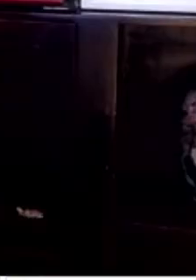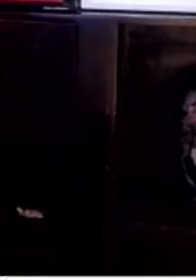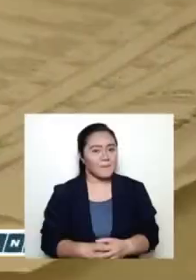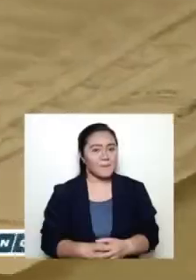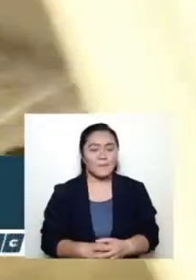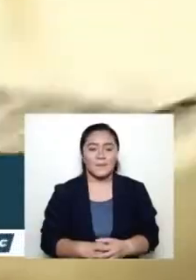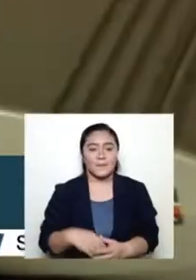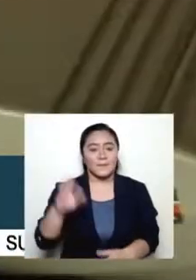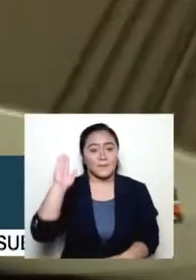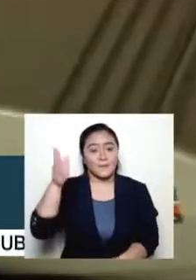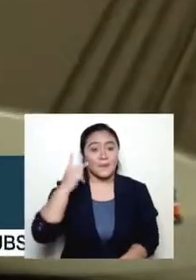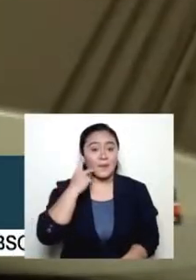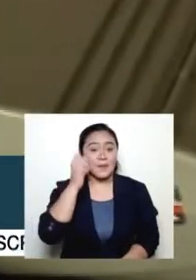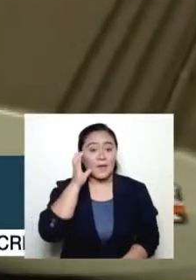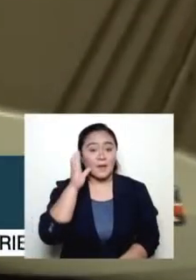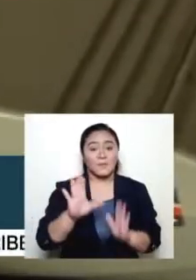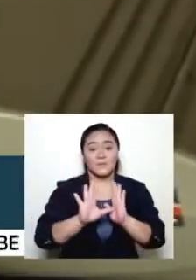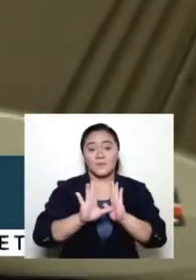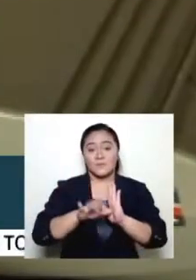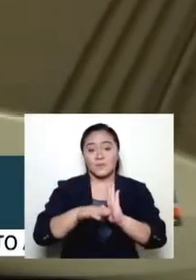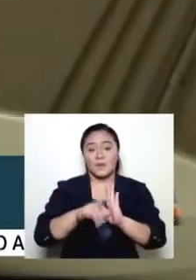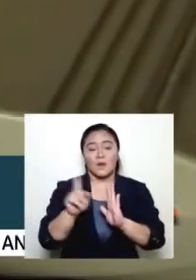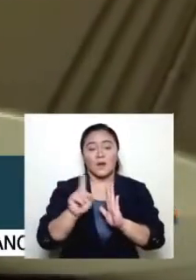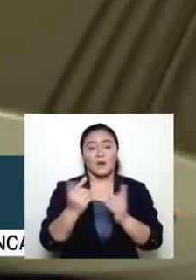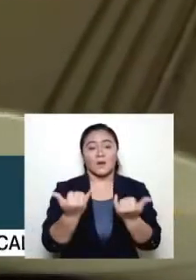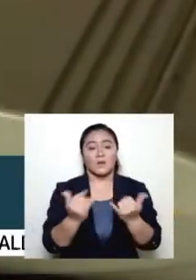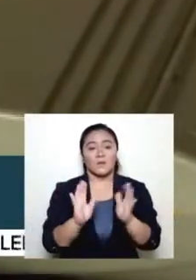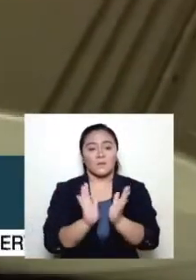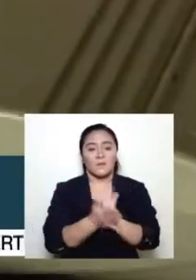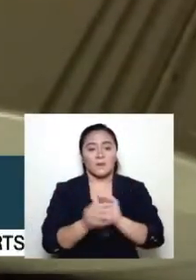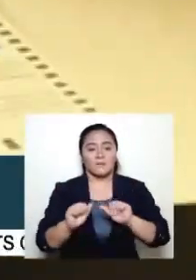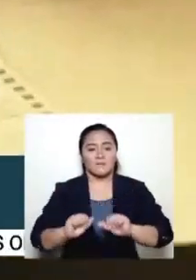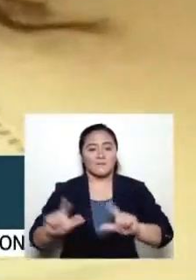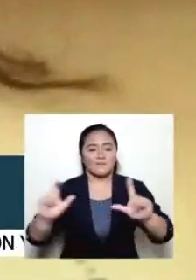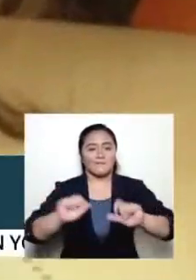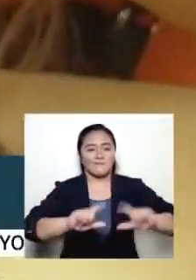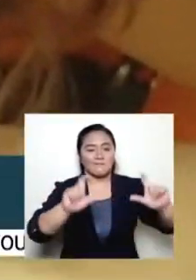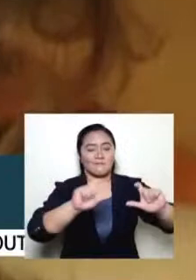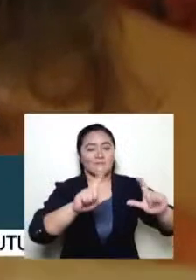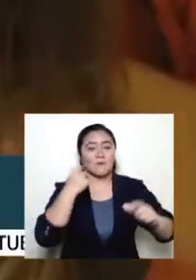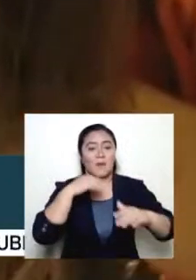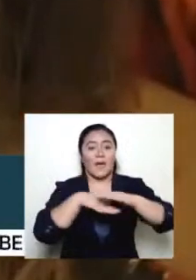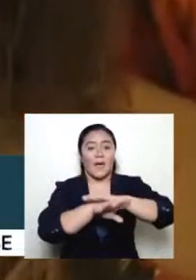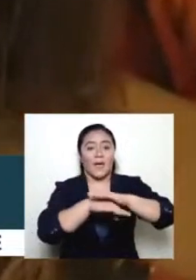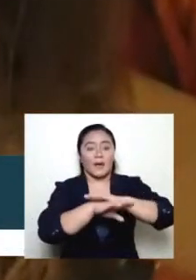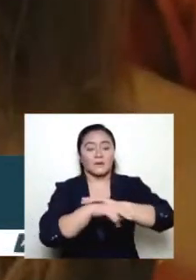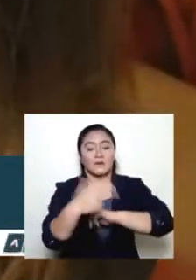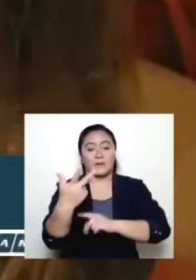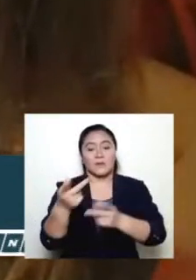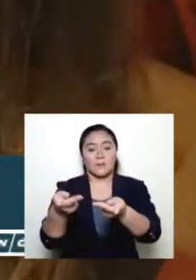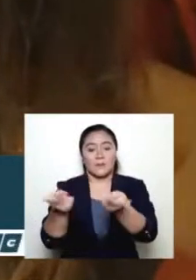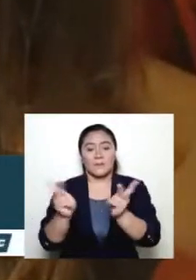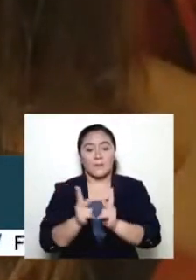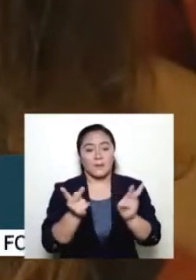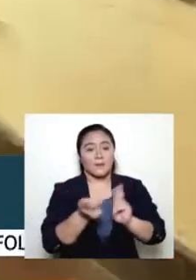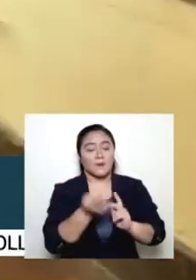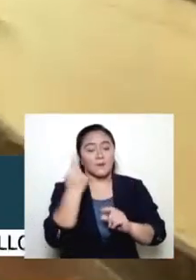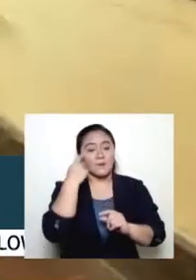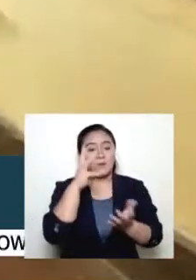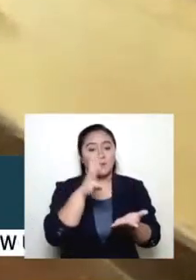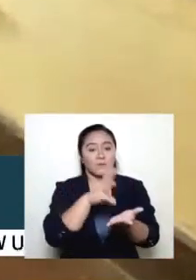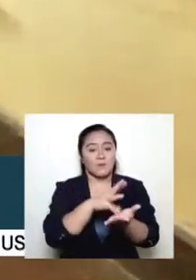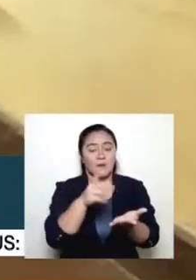the Commission on Elections has launched three new sites as accessible polling places for persons with disabilities this